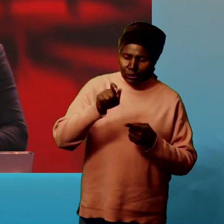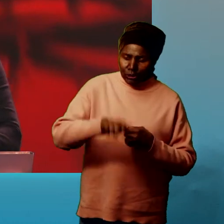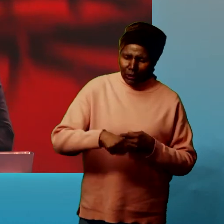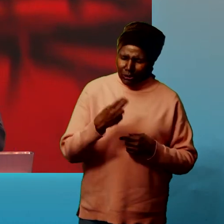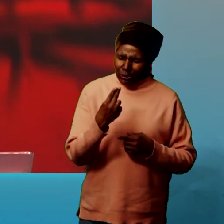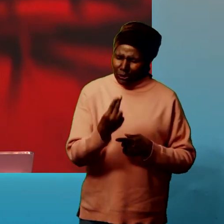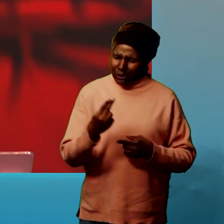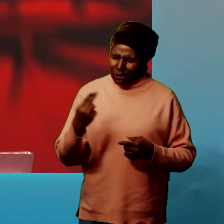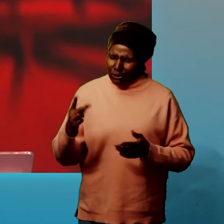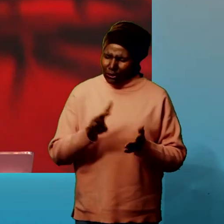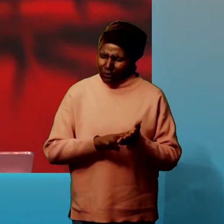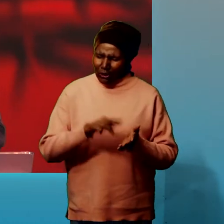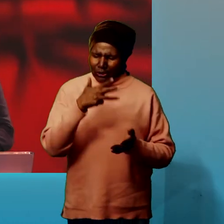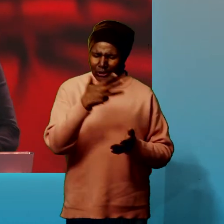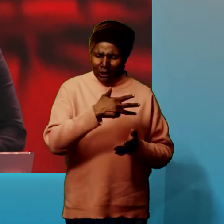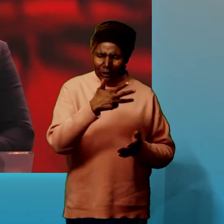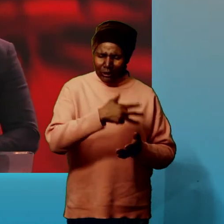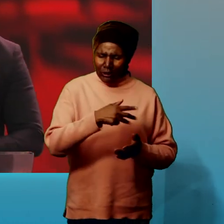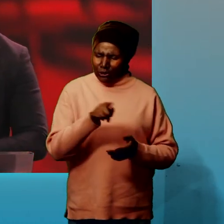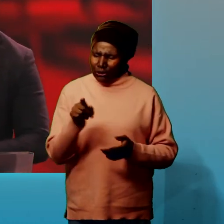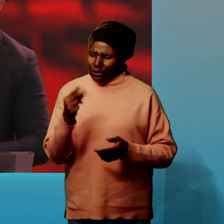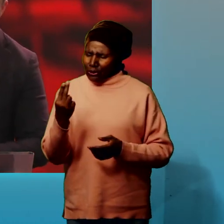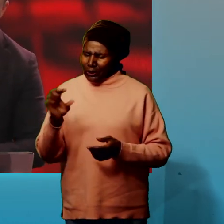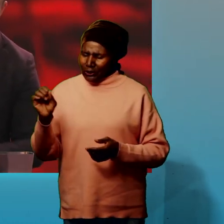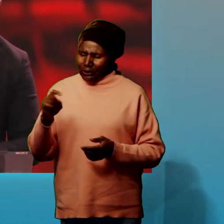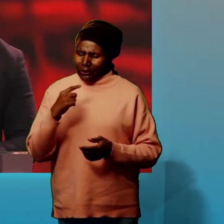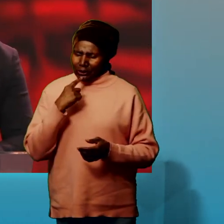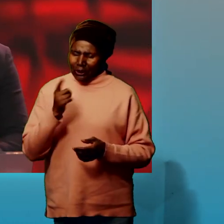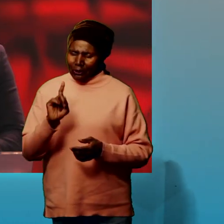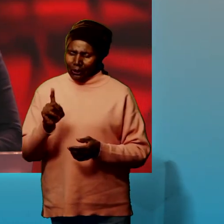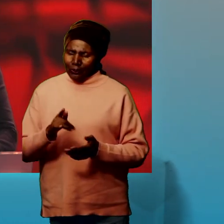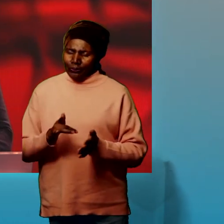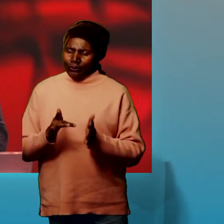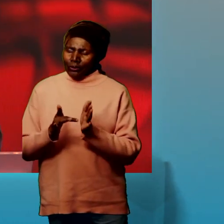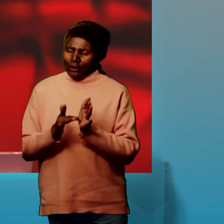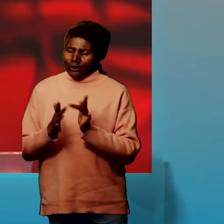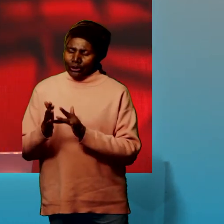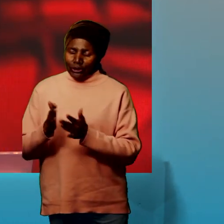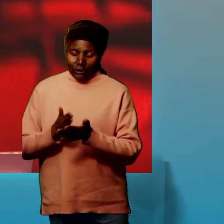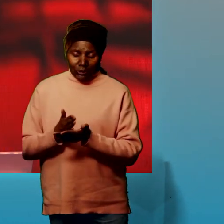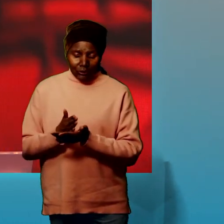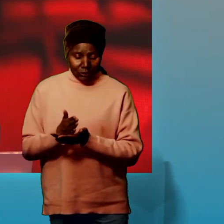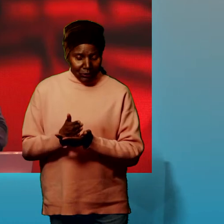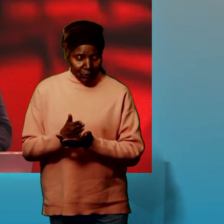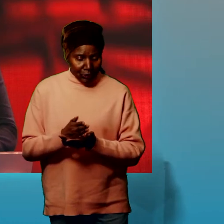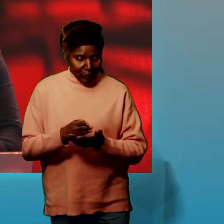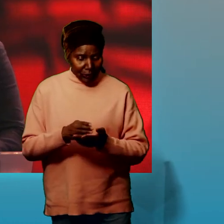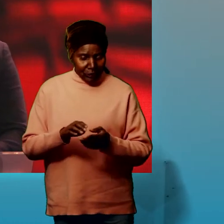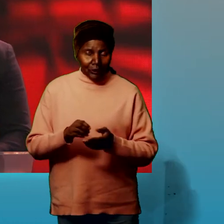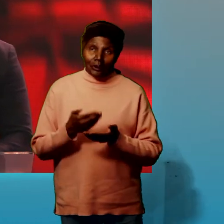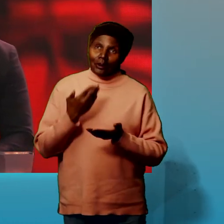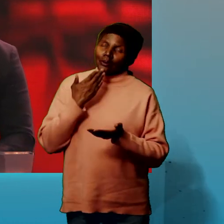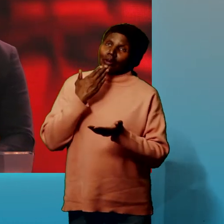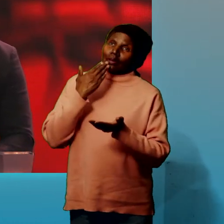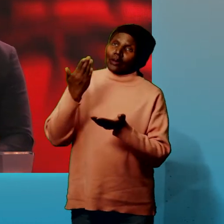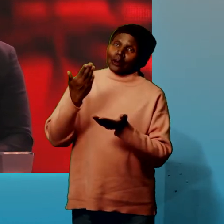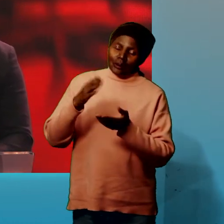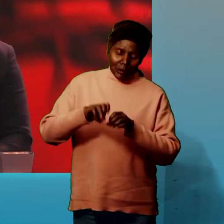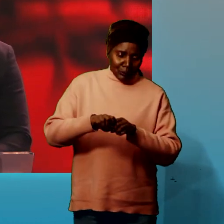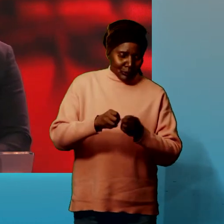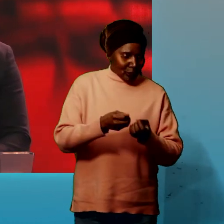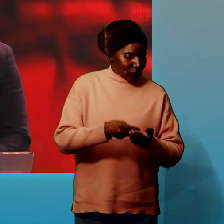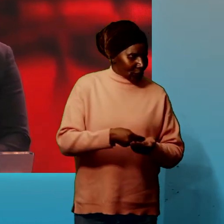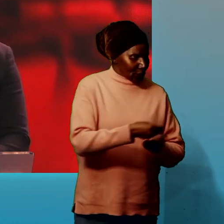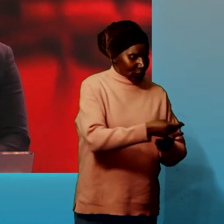God reads as follows. He took bread and gave thanks, and he broke it